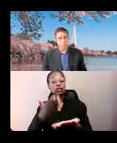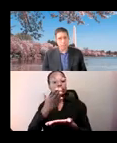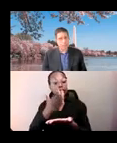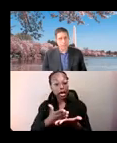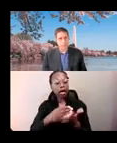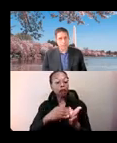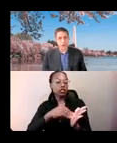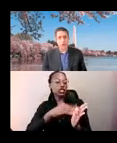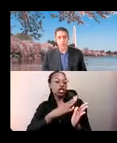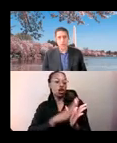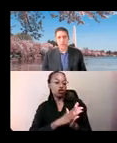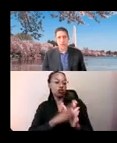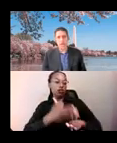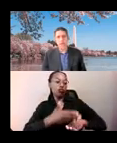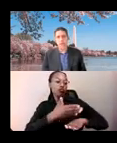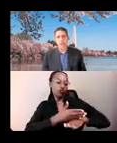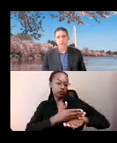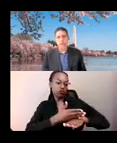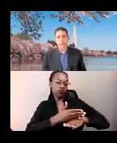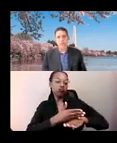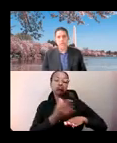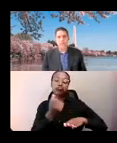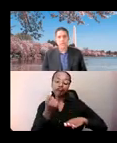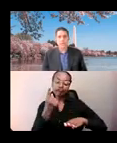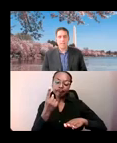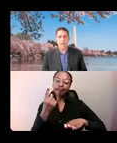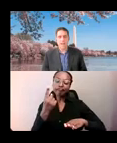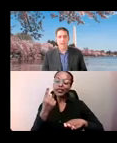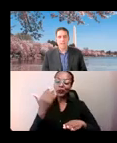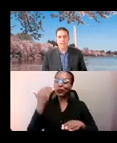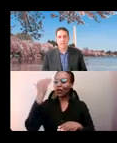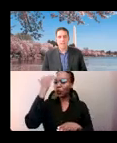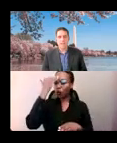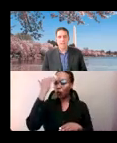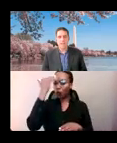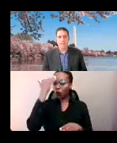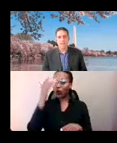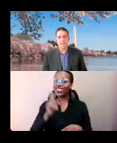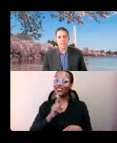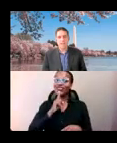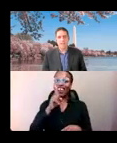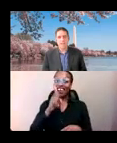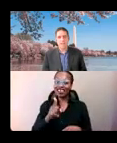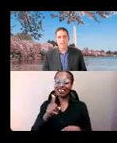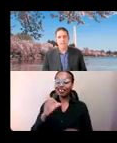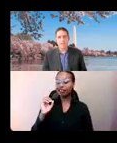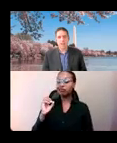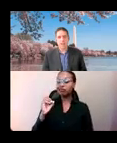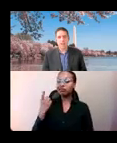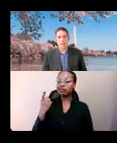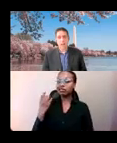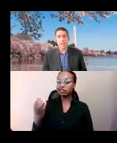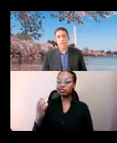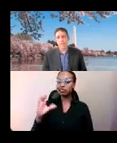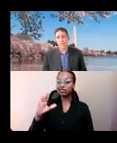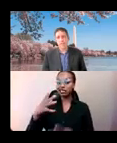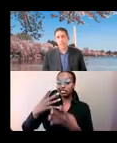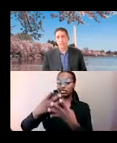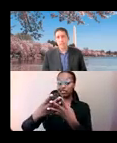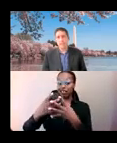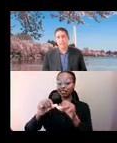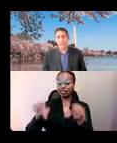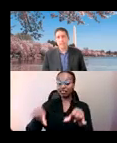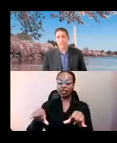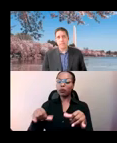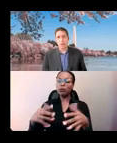although we know we are not under any illusions that the DC jail is still a frighteningly